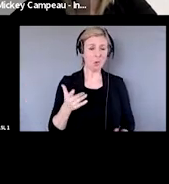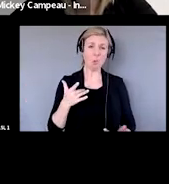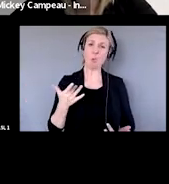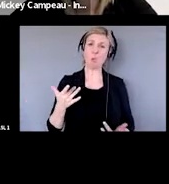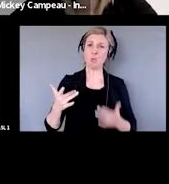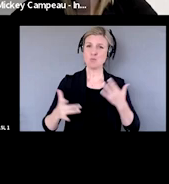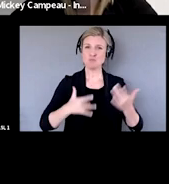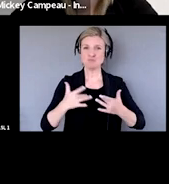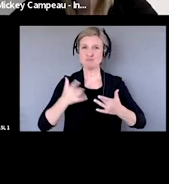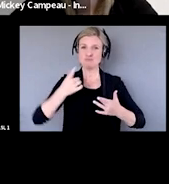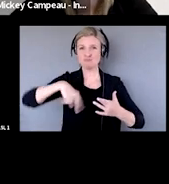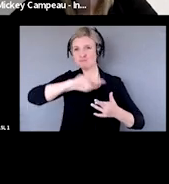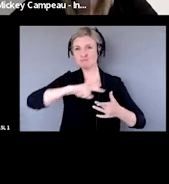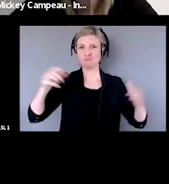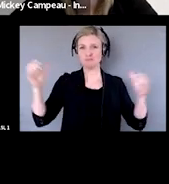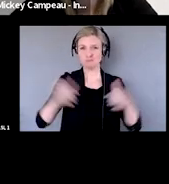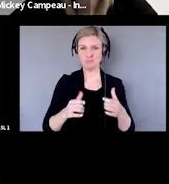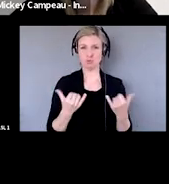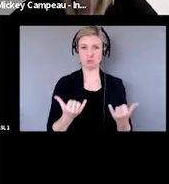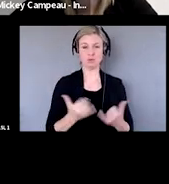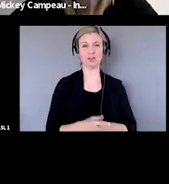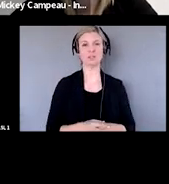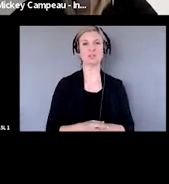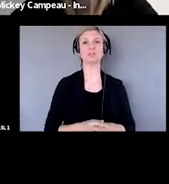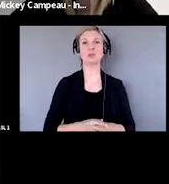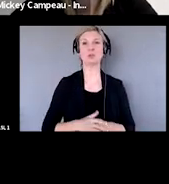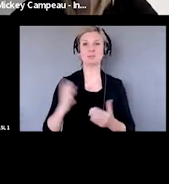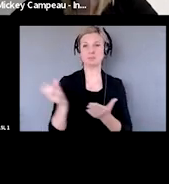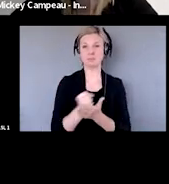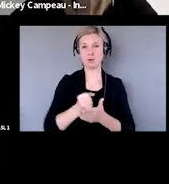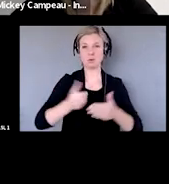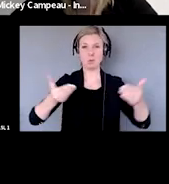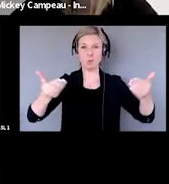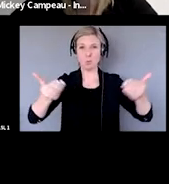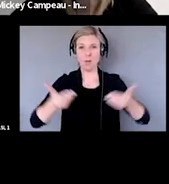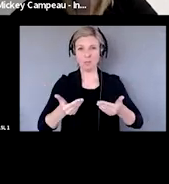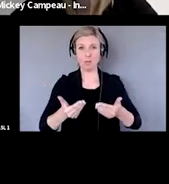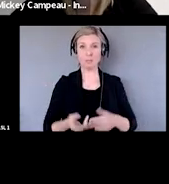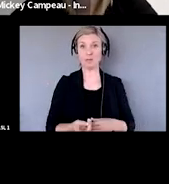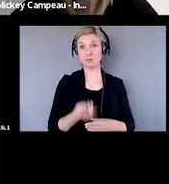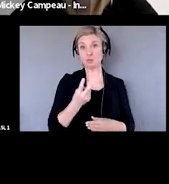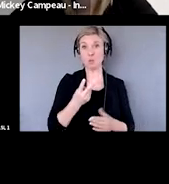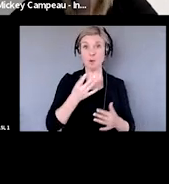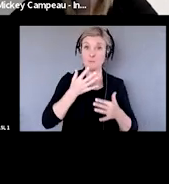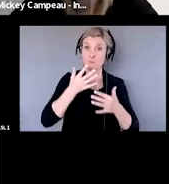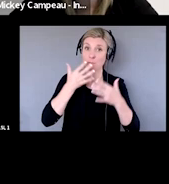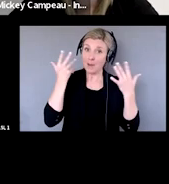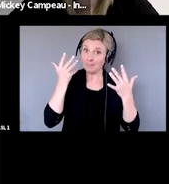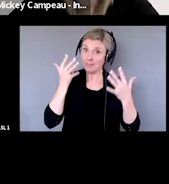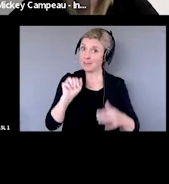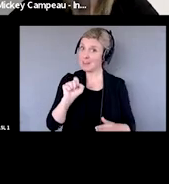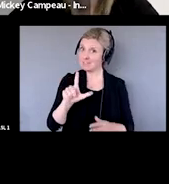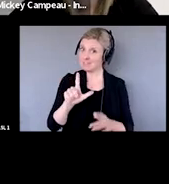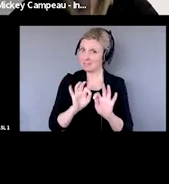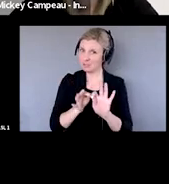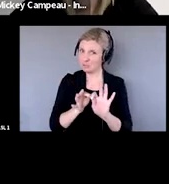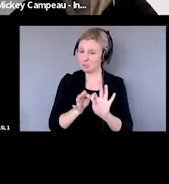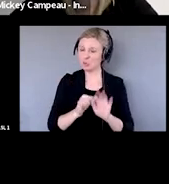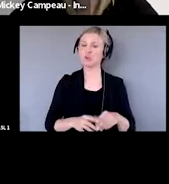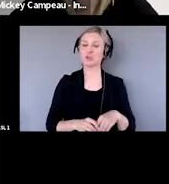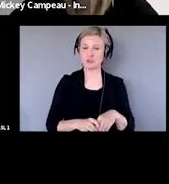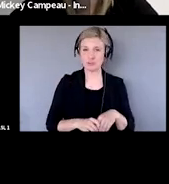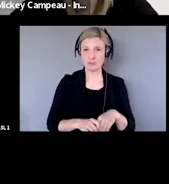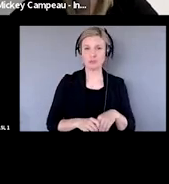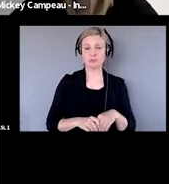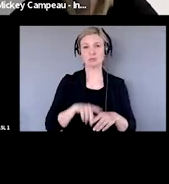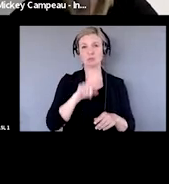today. I would like to first welcome our two friendly American Sign Language interpreters whose time today